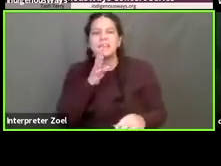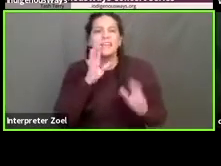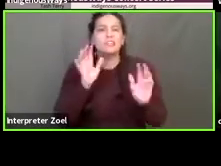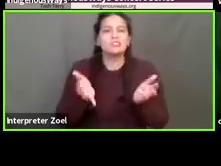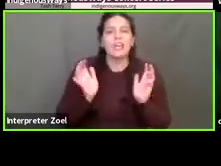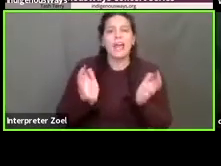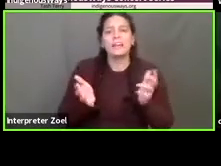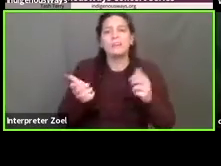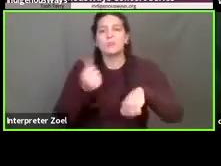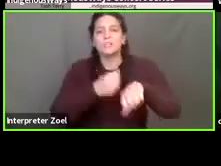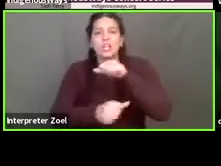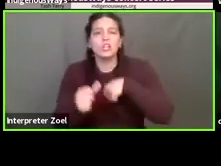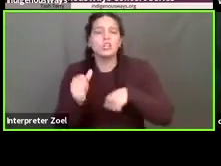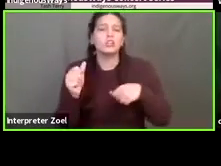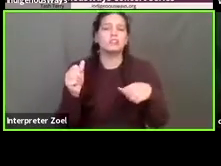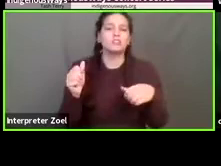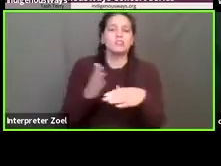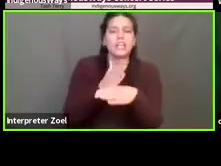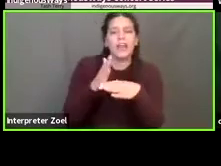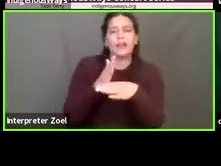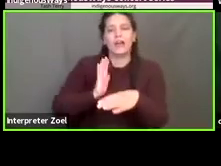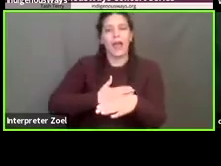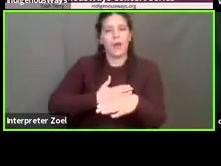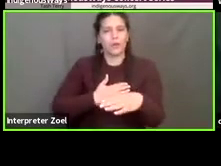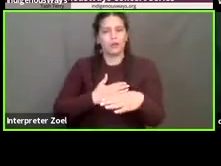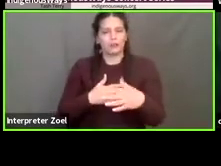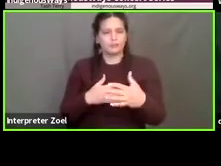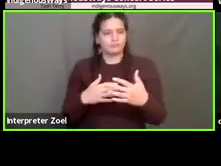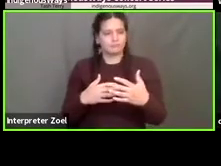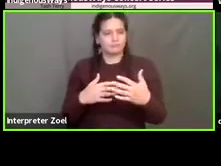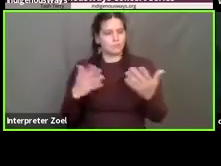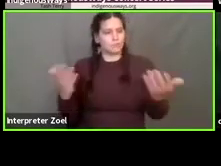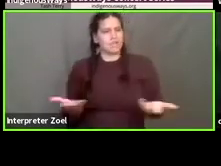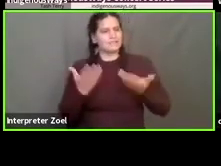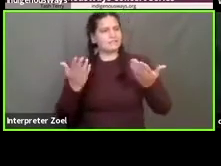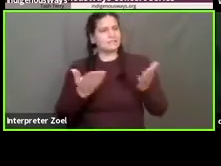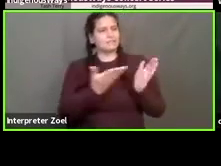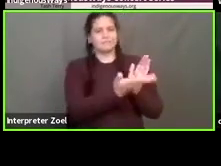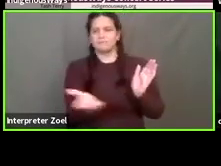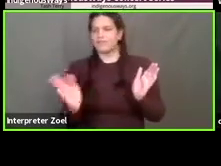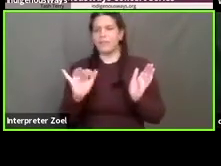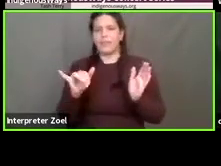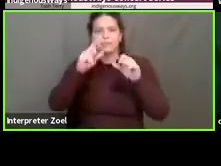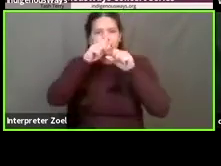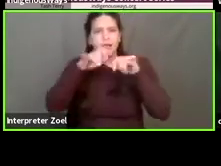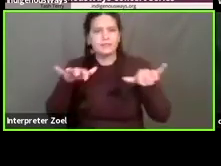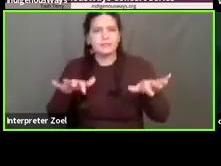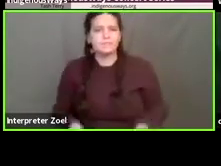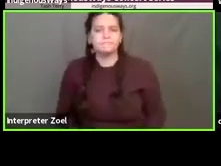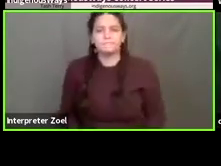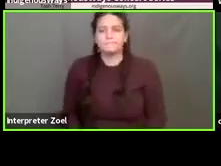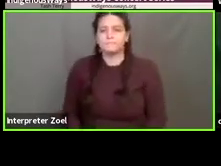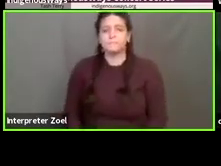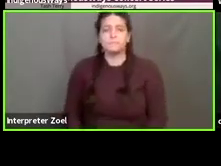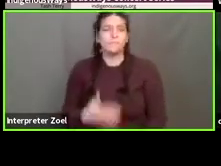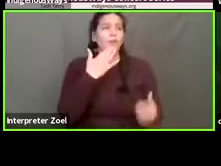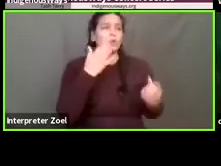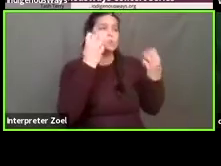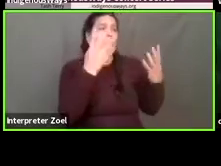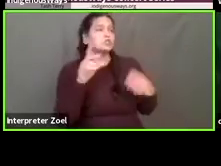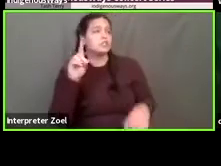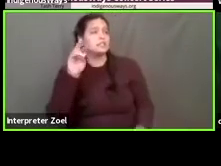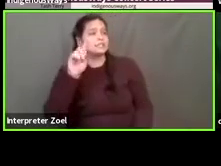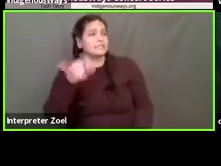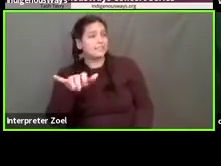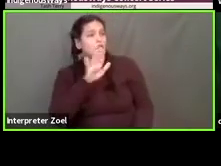and share in our company. It's a blessing. Thank you so much, Dusty, for your words. And